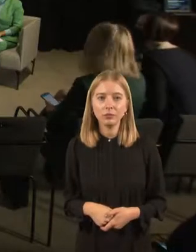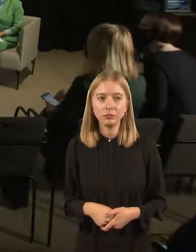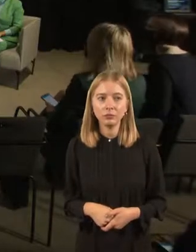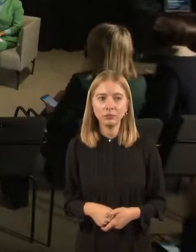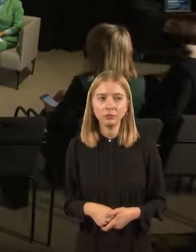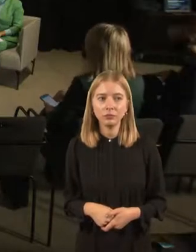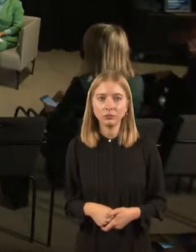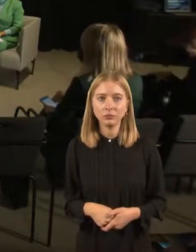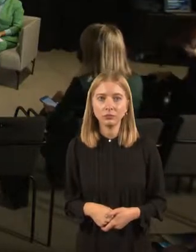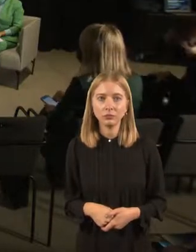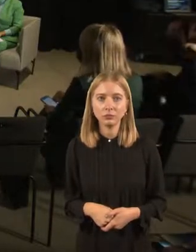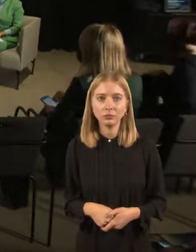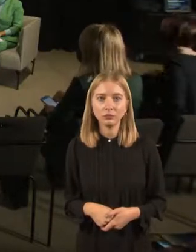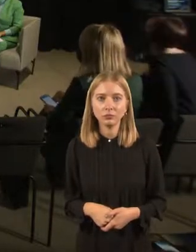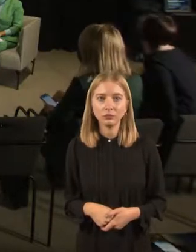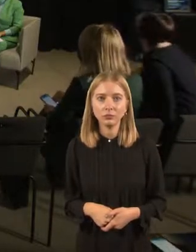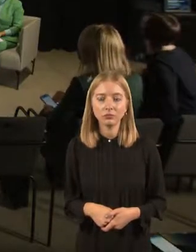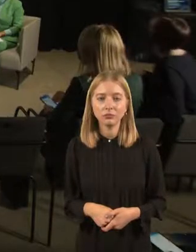the recommendations